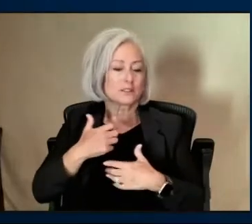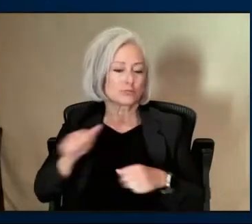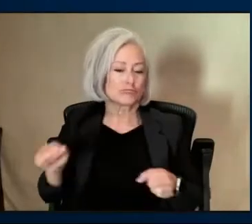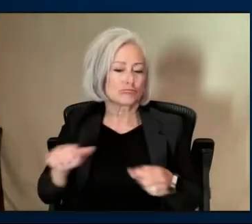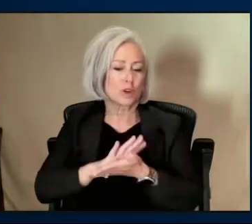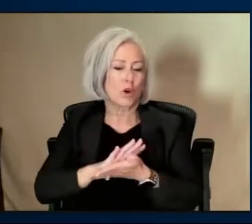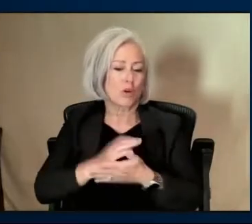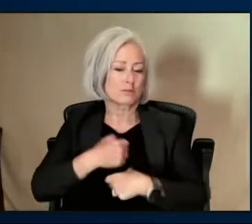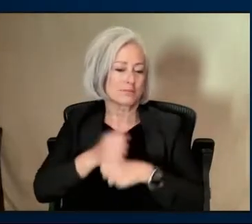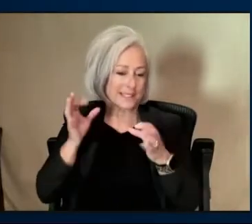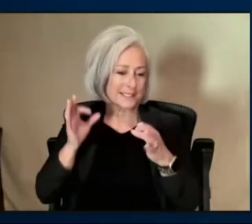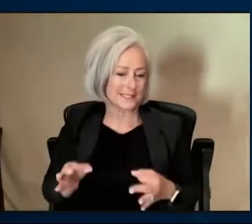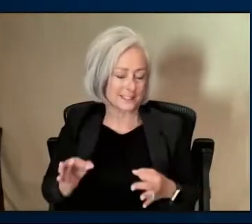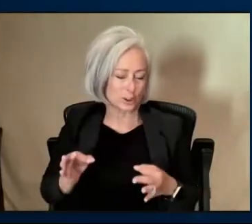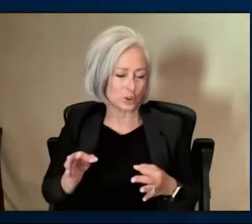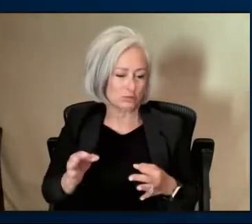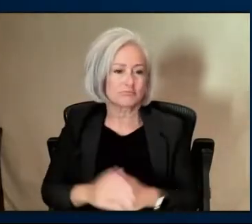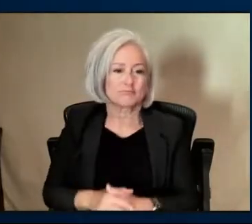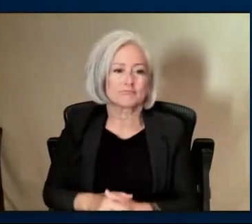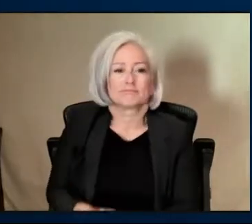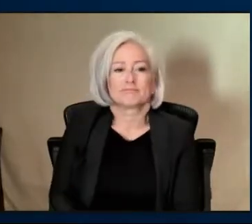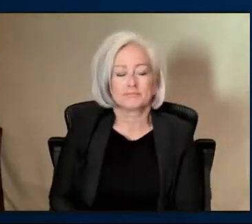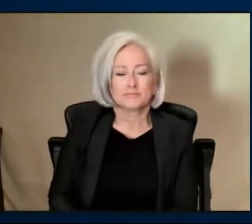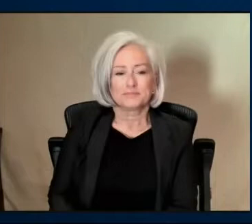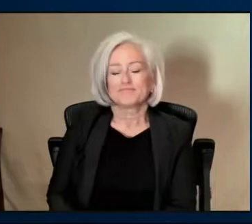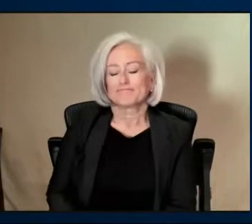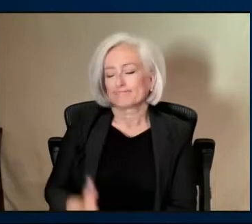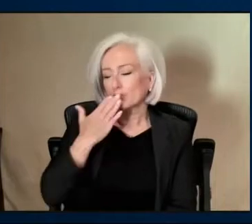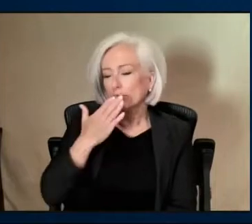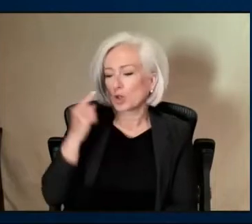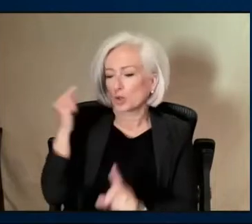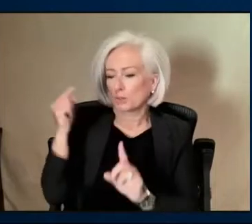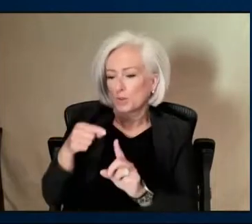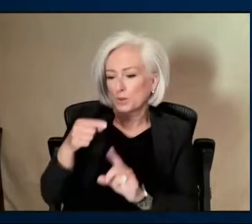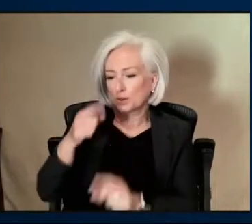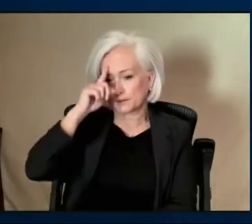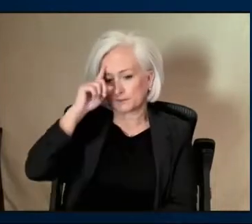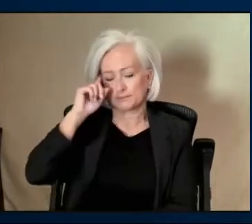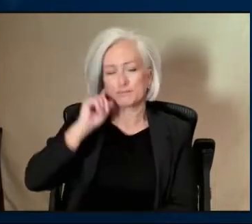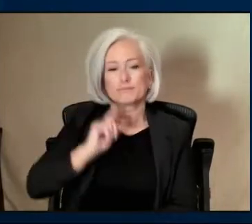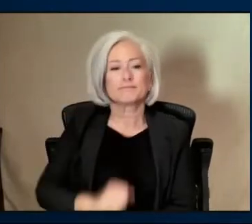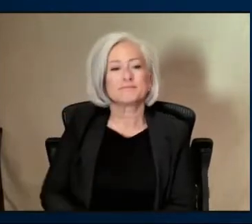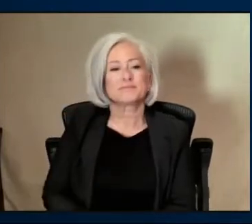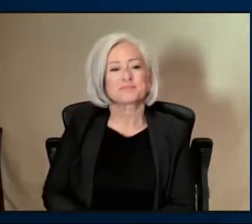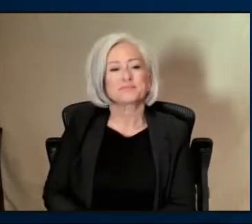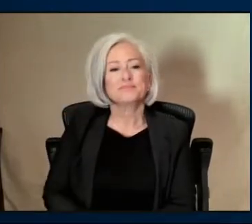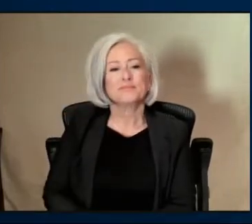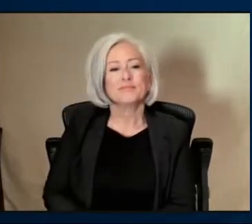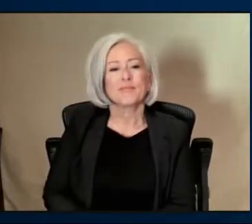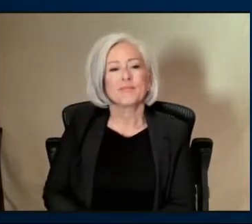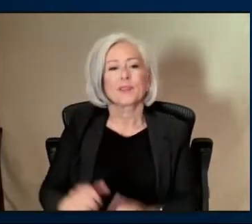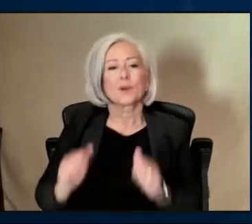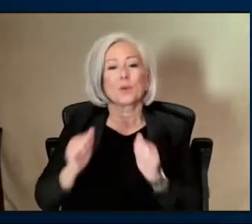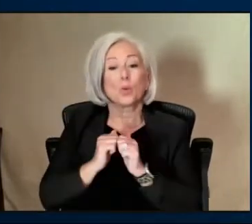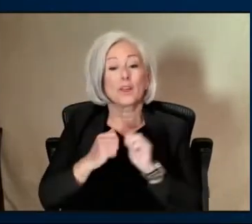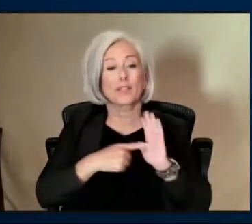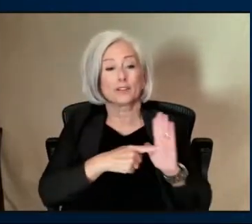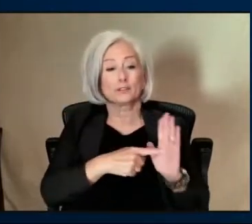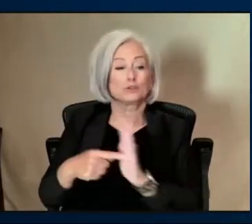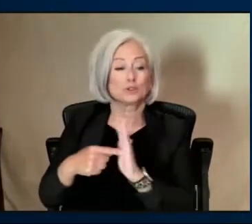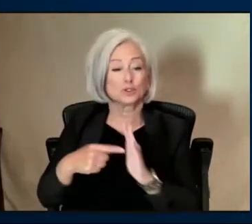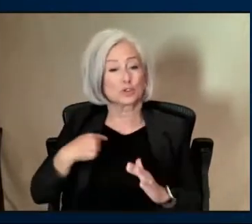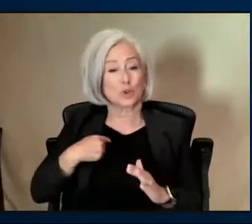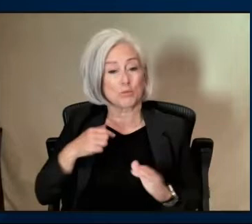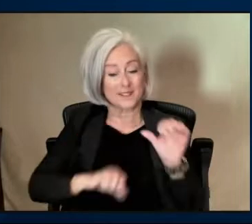That's a great point. And, as we do with Show Me the Science, we want to know about, how does